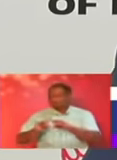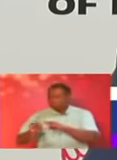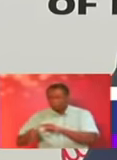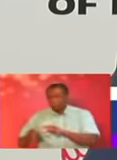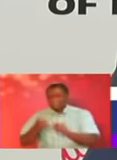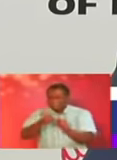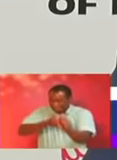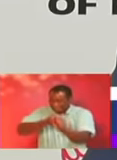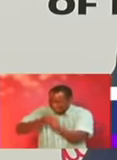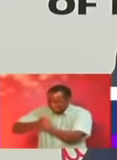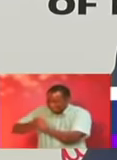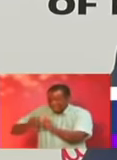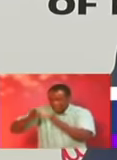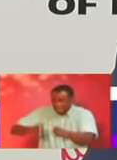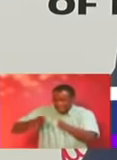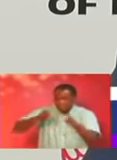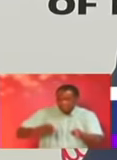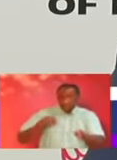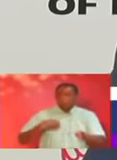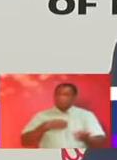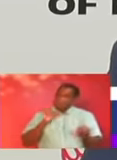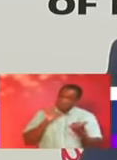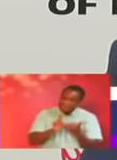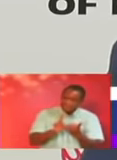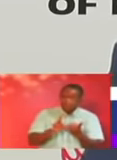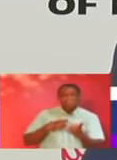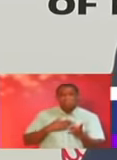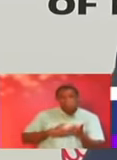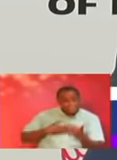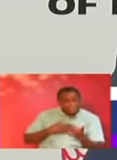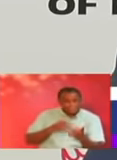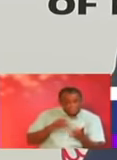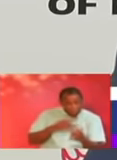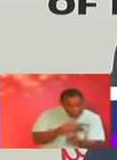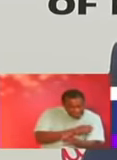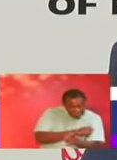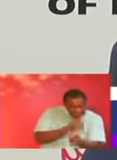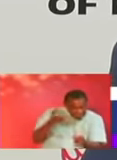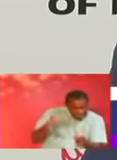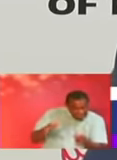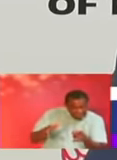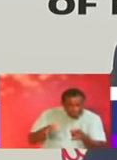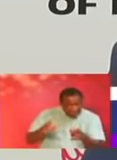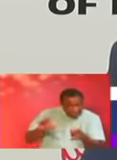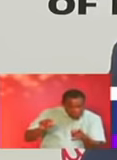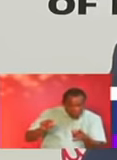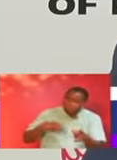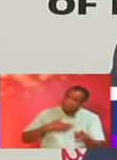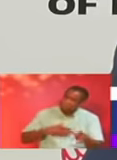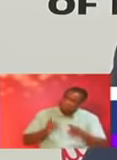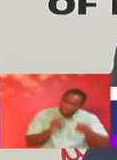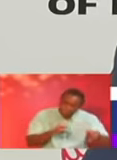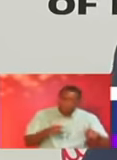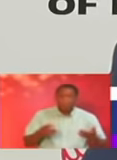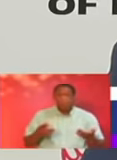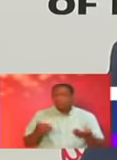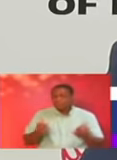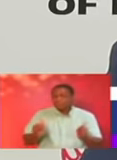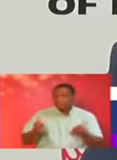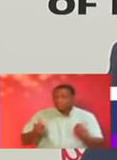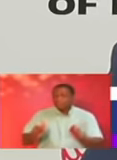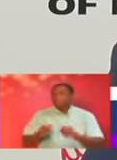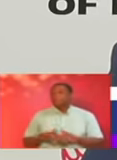generally, outside of the doctors, the level of vaccination at those levels tend to be between 30 to 50%. But we care